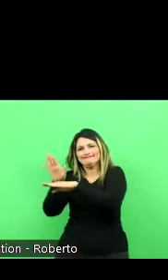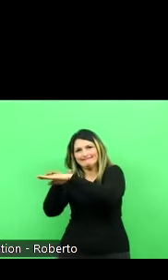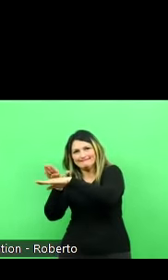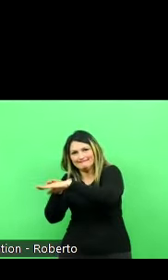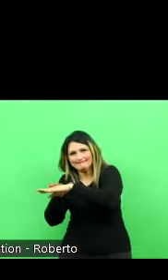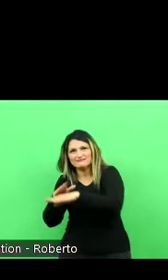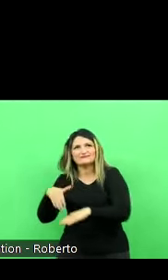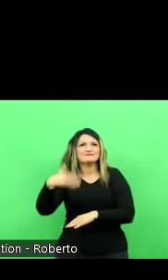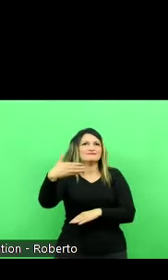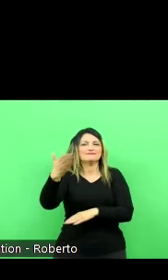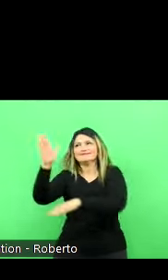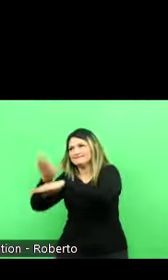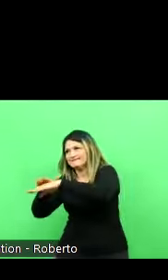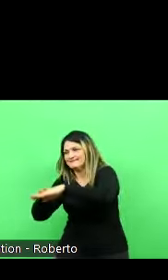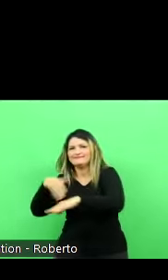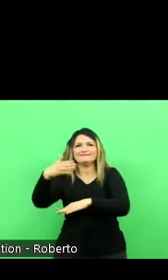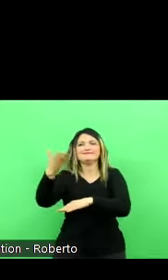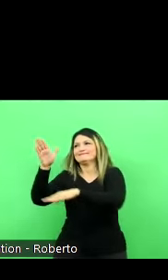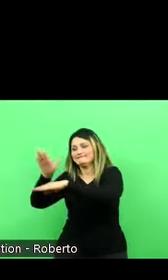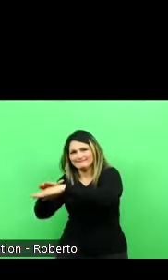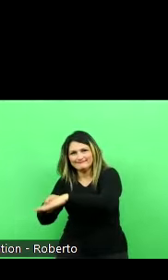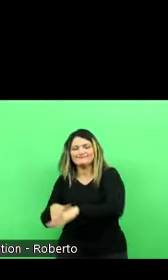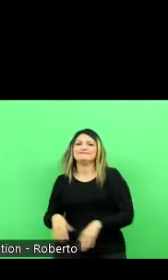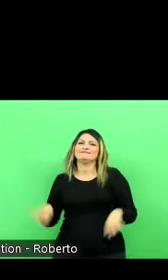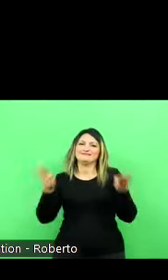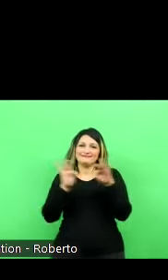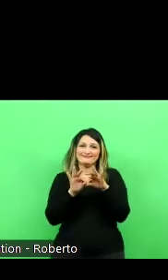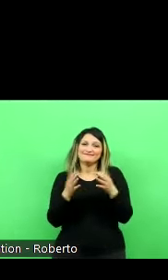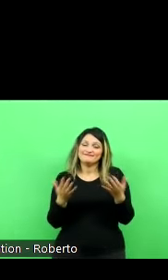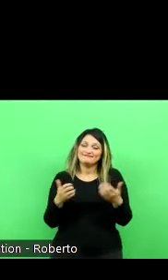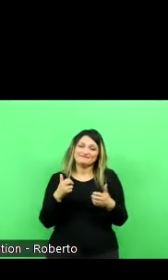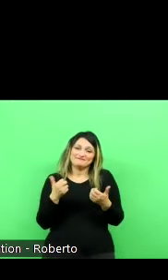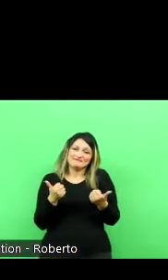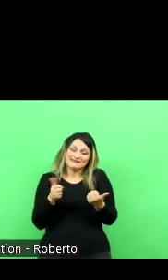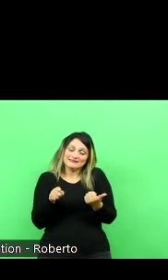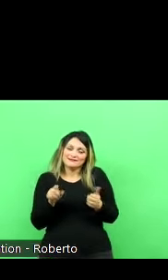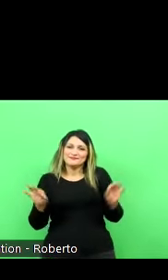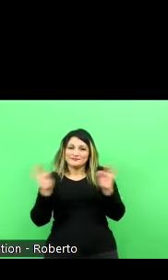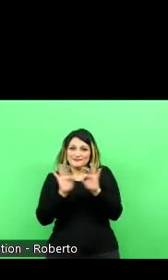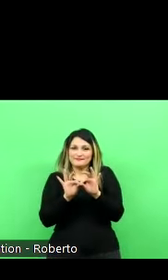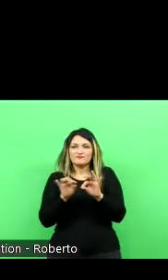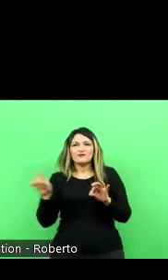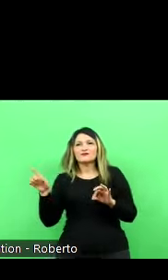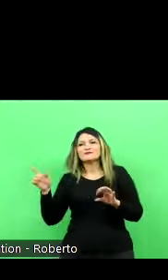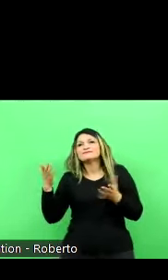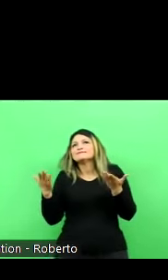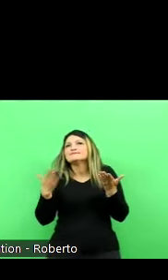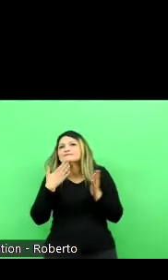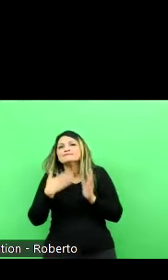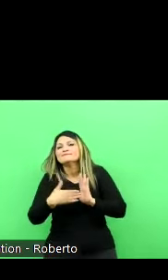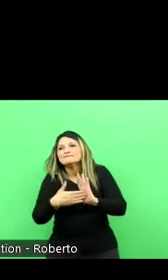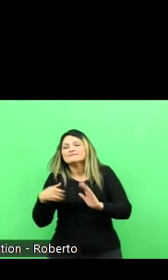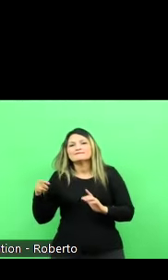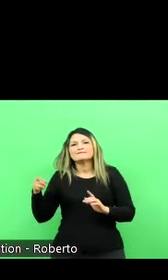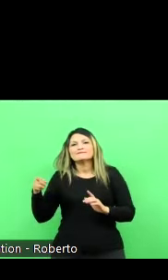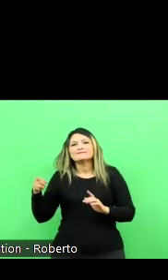Because I have a population in which one single event could result in great loss and can really show extreme